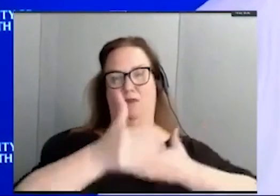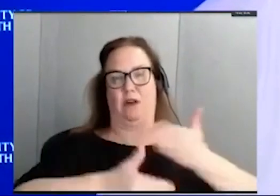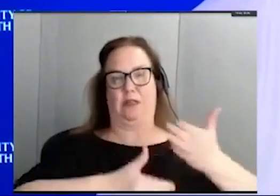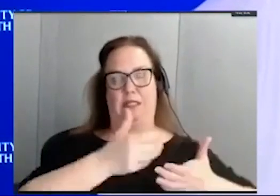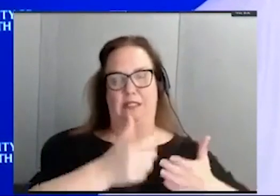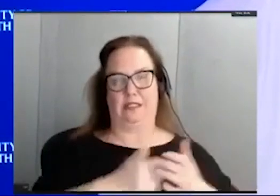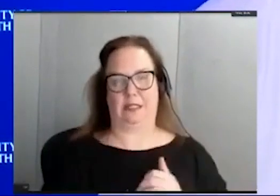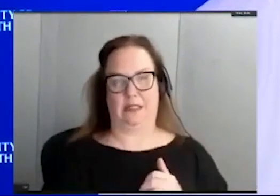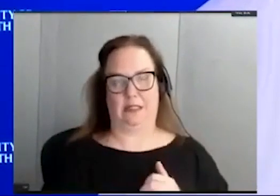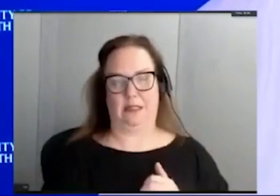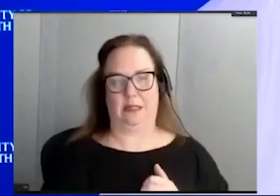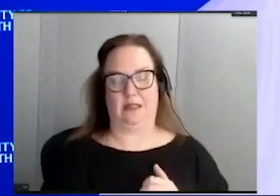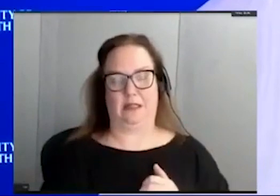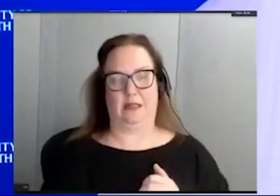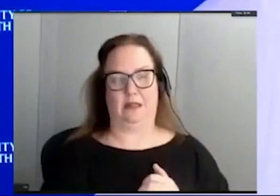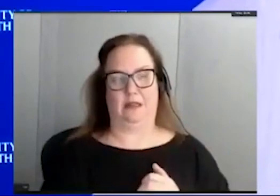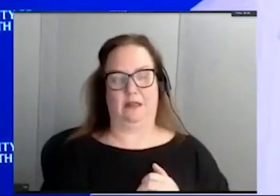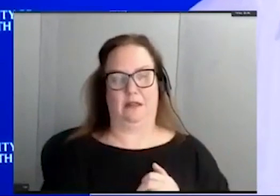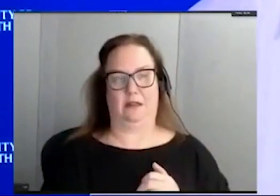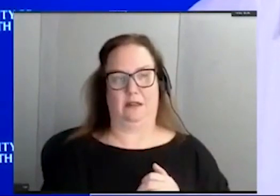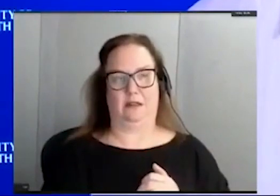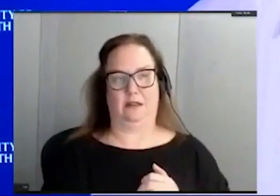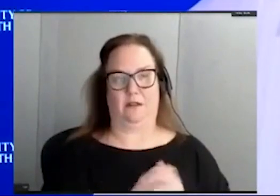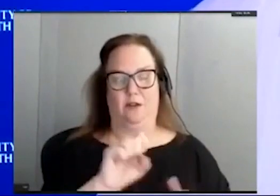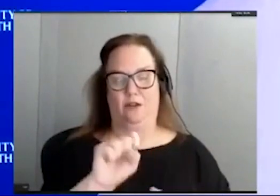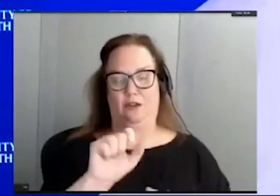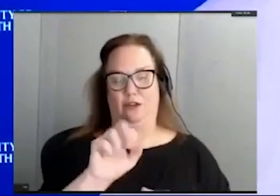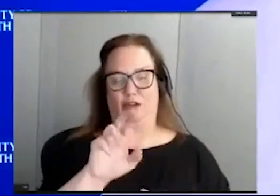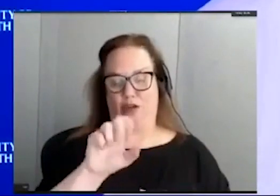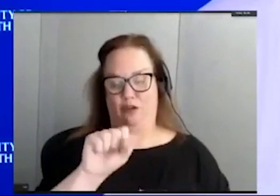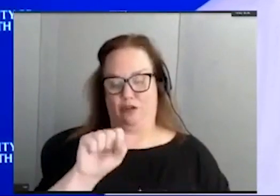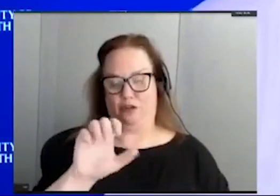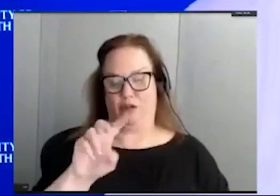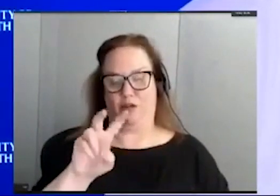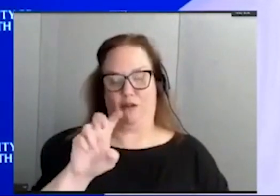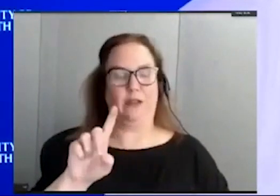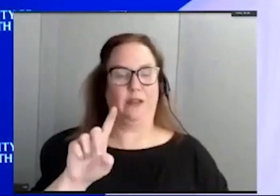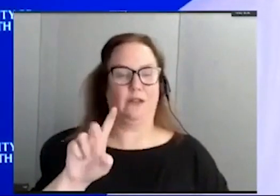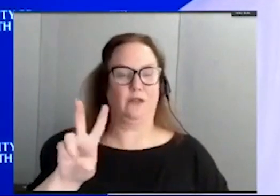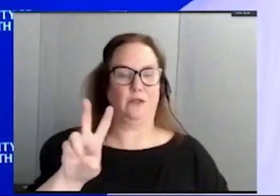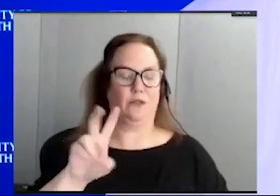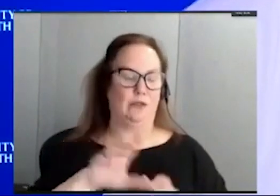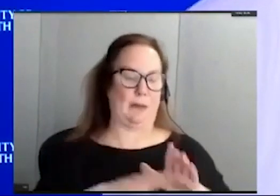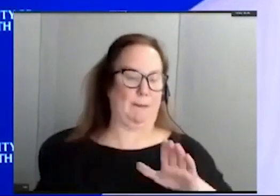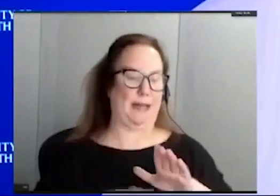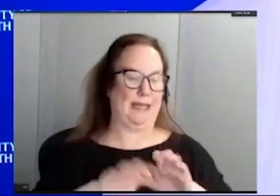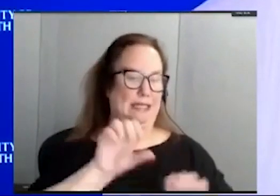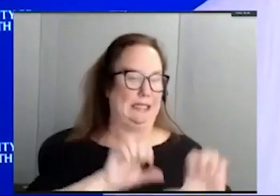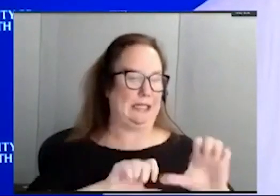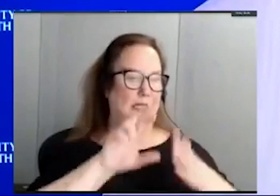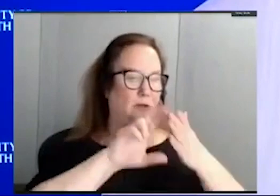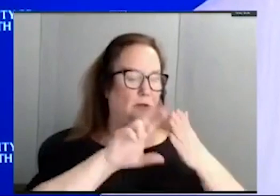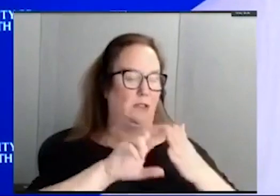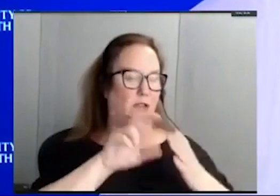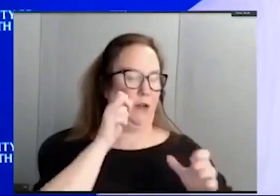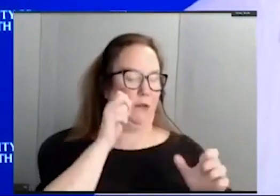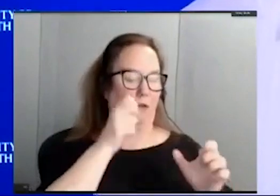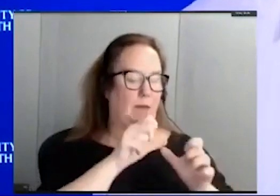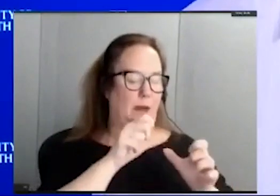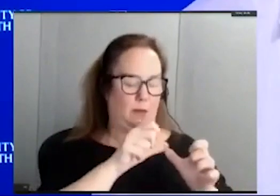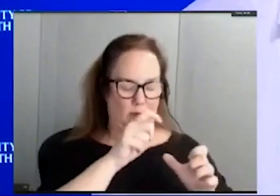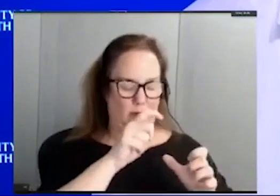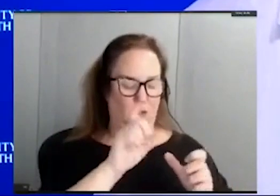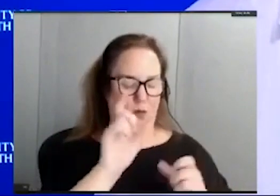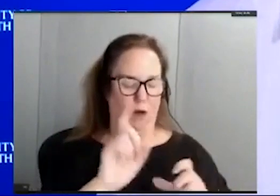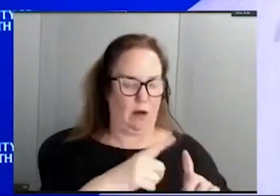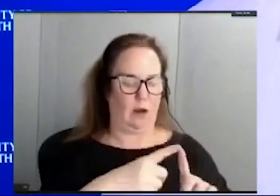process within, for SARS-CoV-2. There is some basic science research. I don't remember the reference off the top of my head, but it